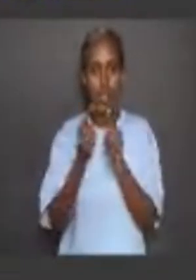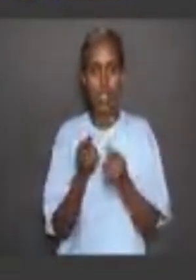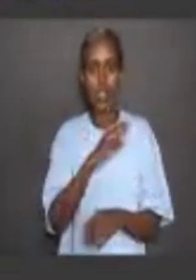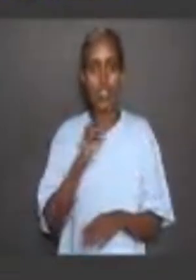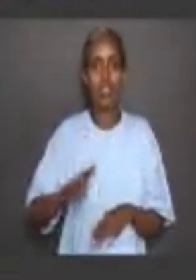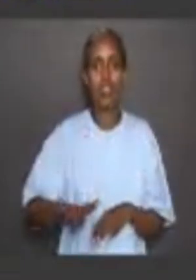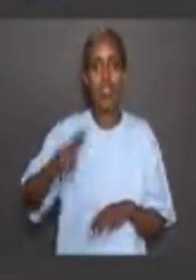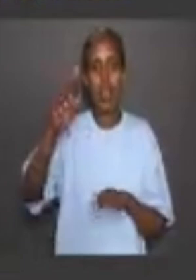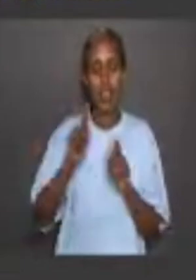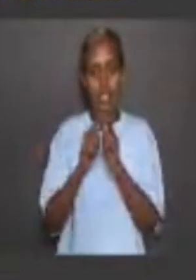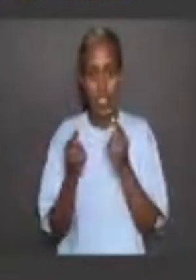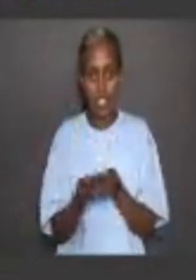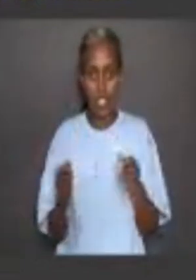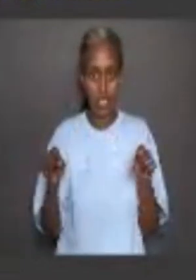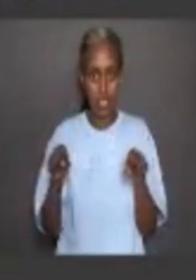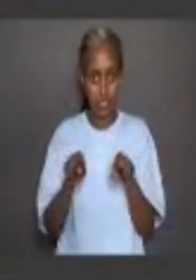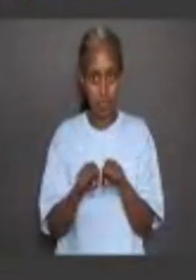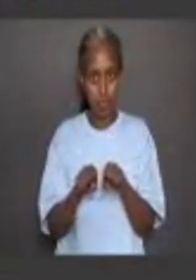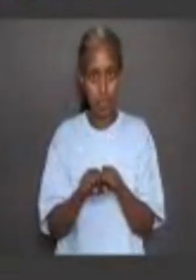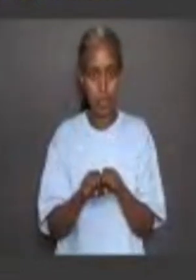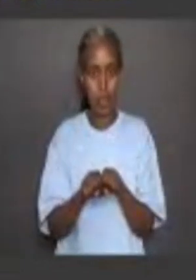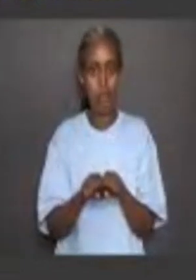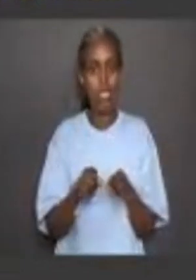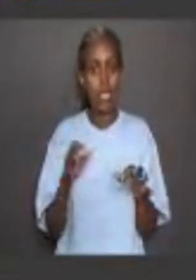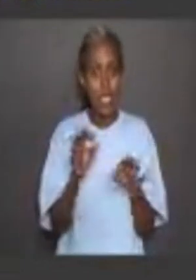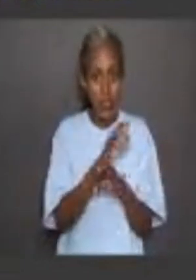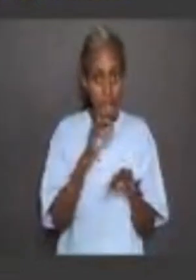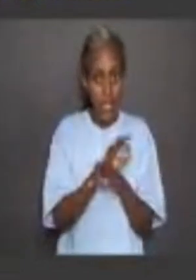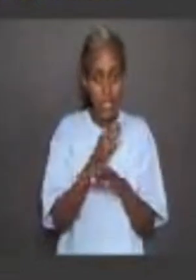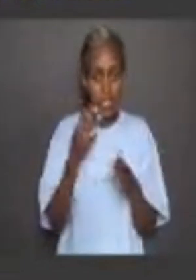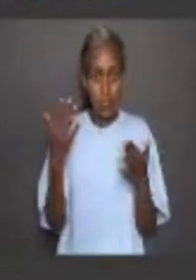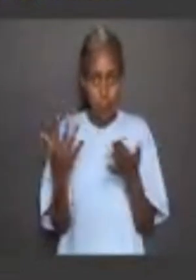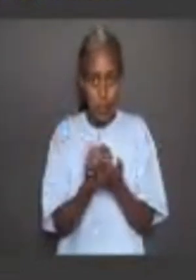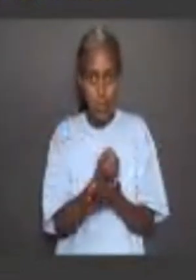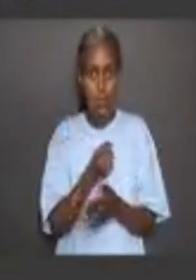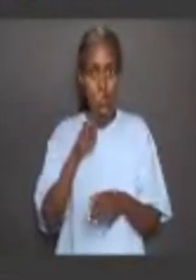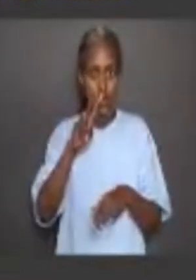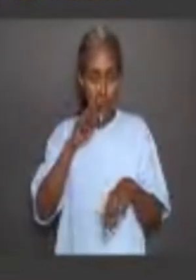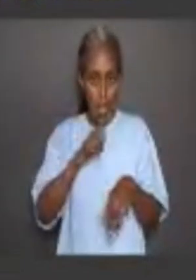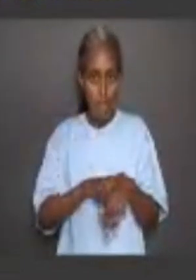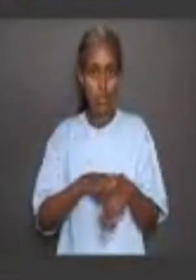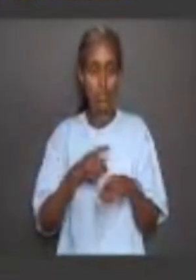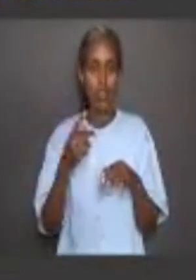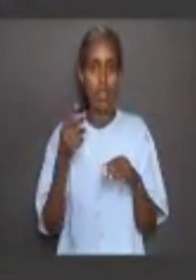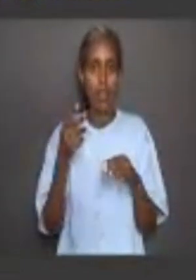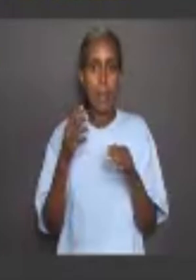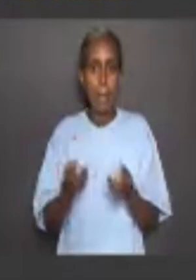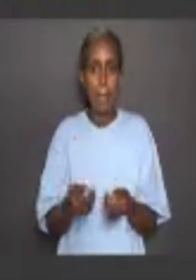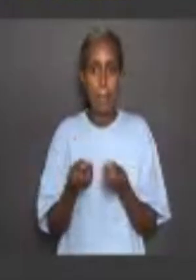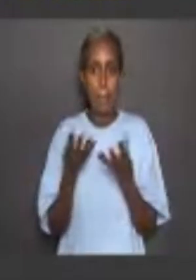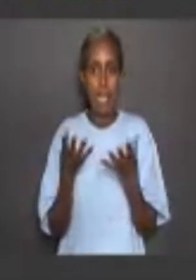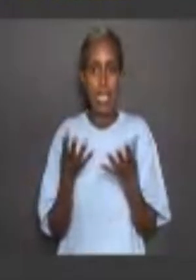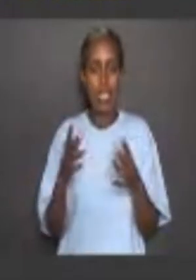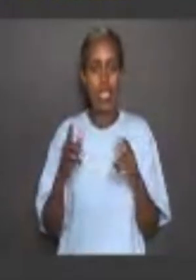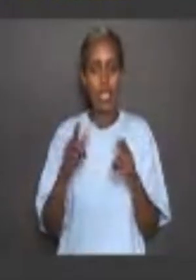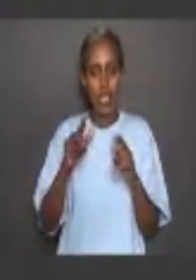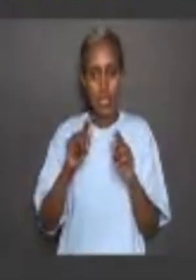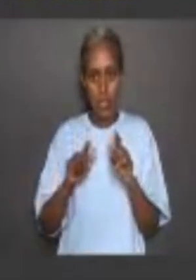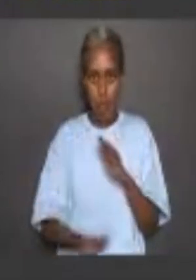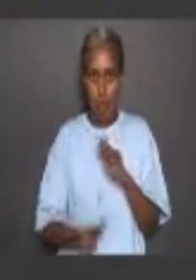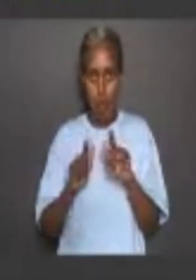factory produces at least twice as many low-grade as high-grade